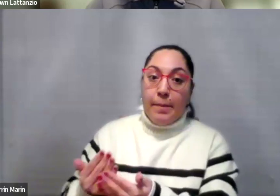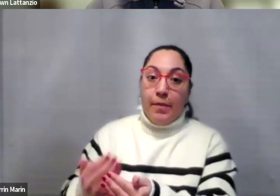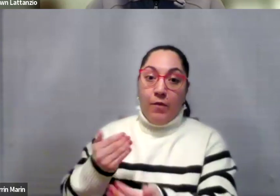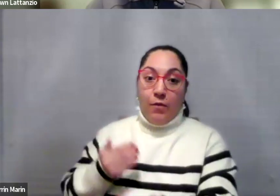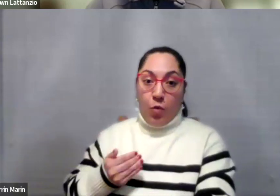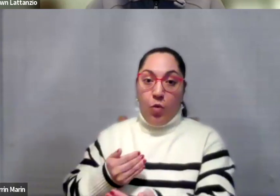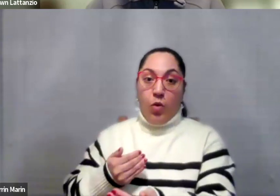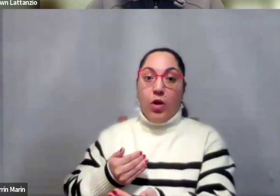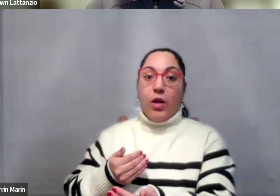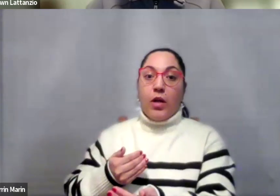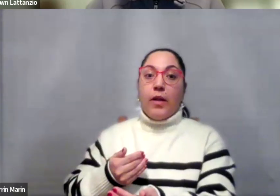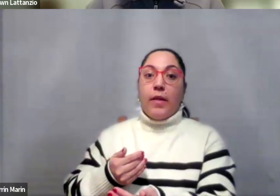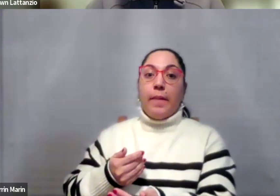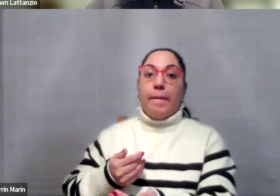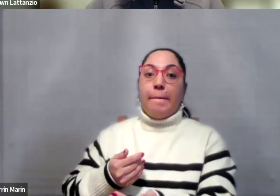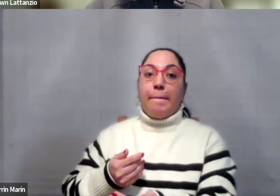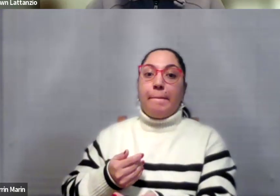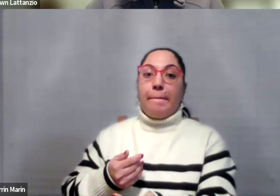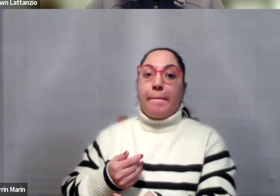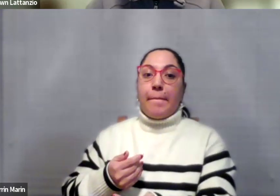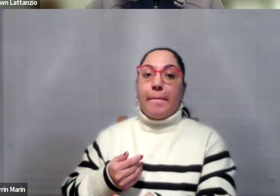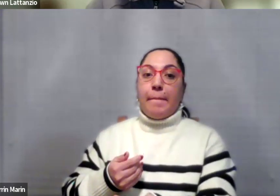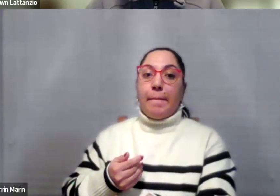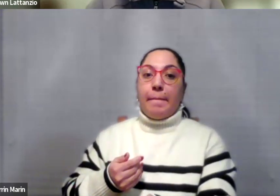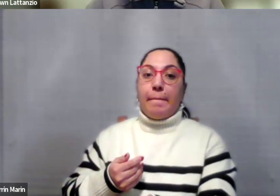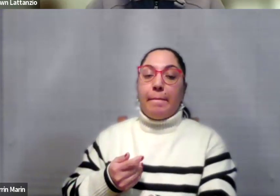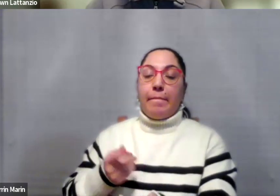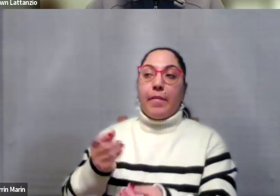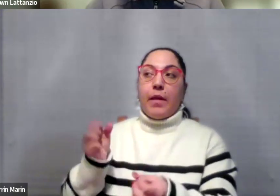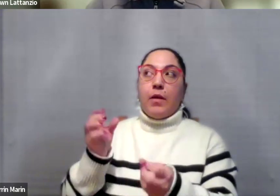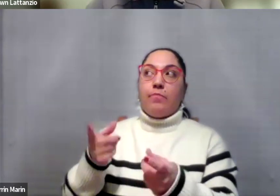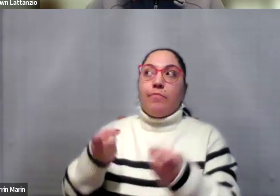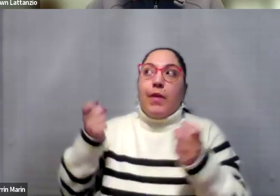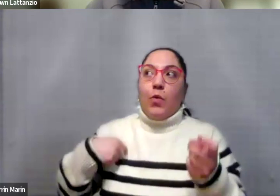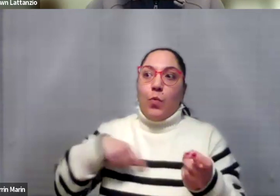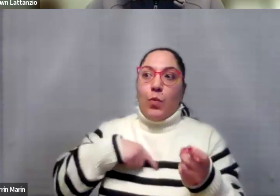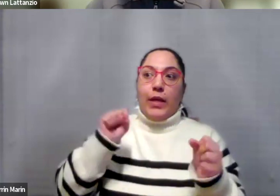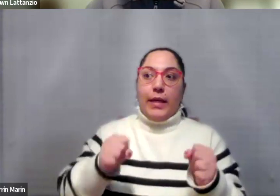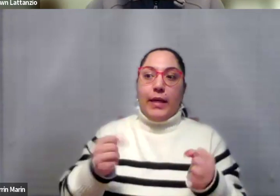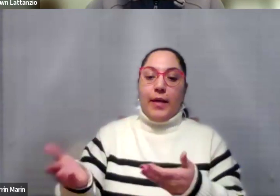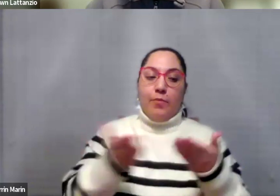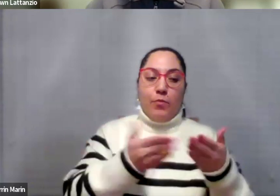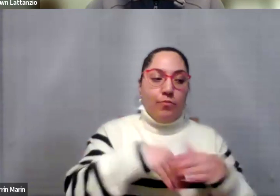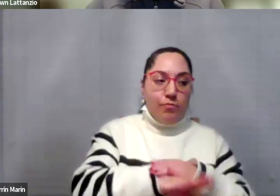the more the quicker we can bring somebody in.